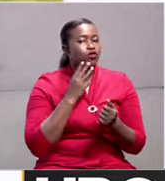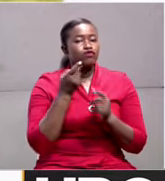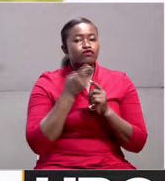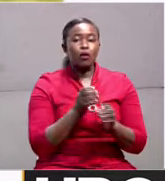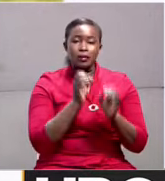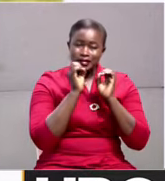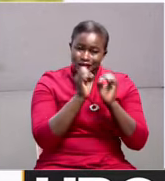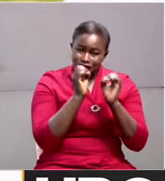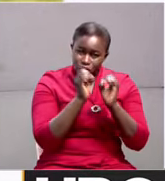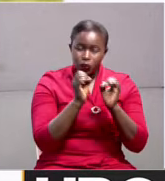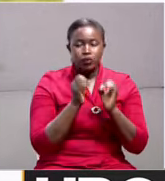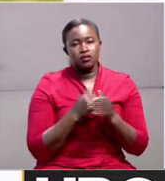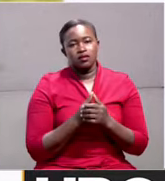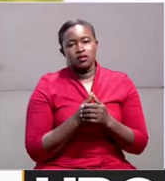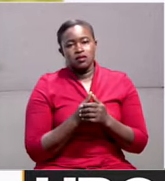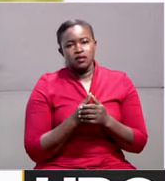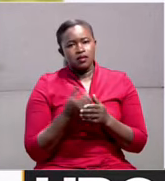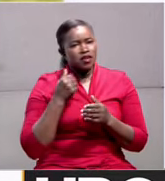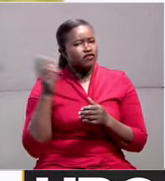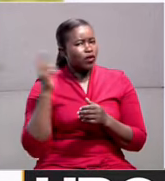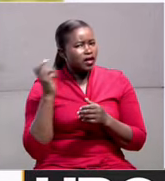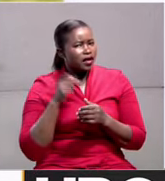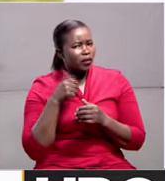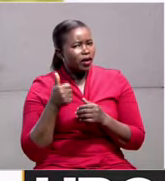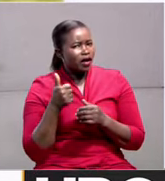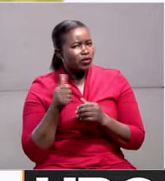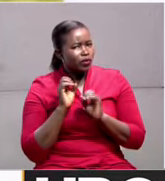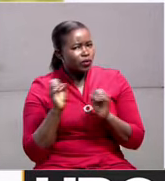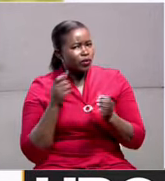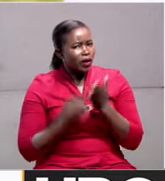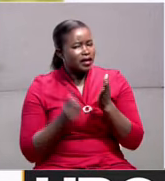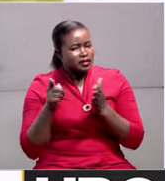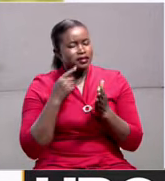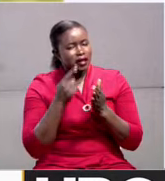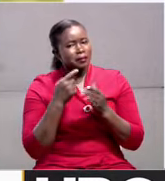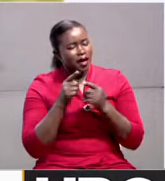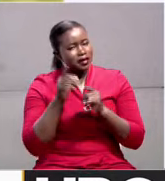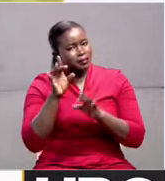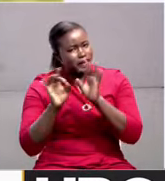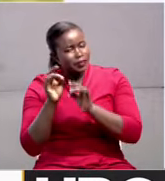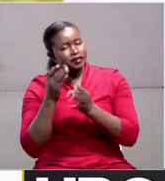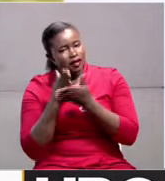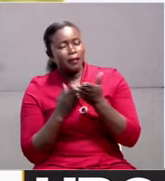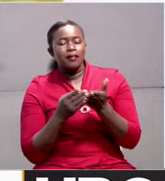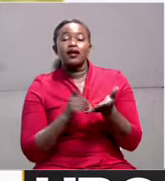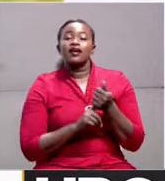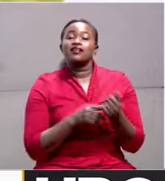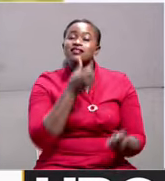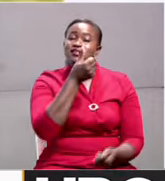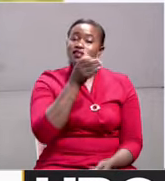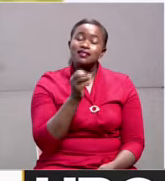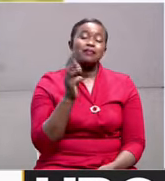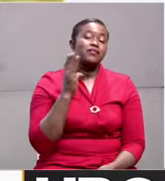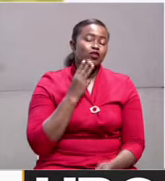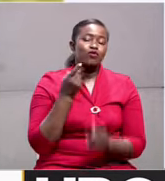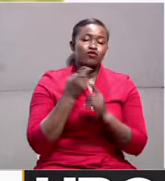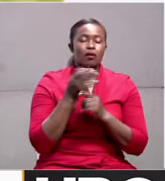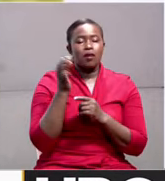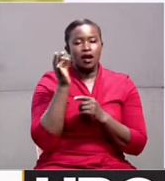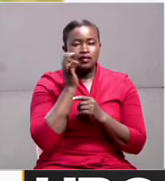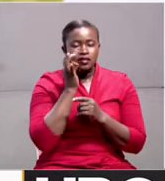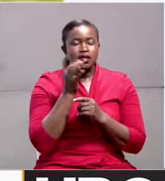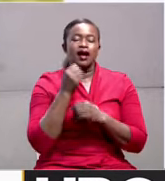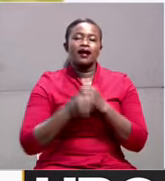zero. I was not hearing very well what he was saying, but I picked some of the things. 60 million shillings from coffee.